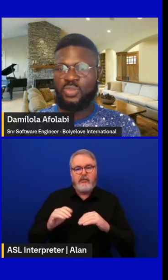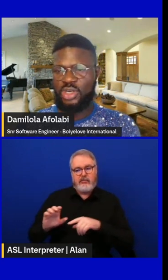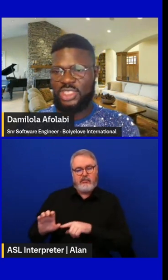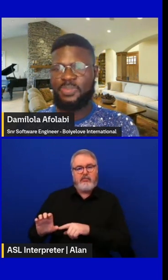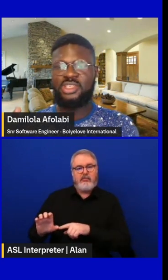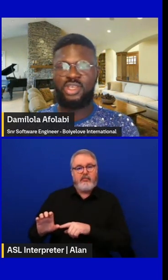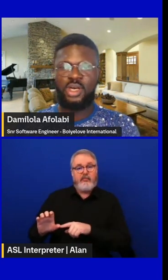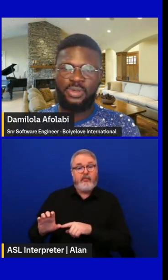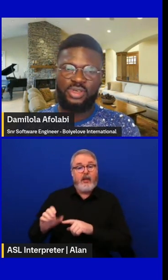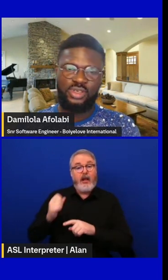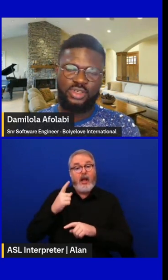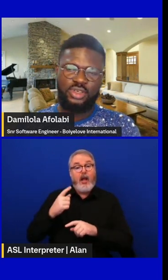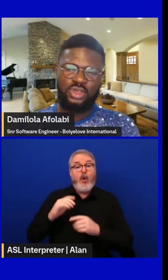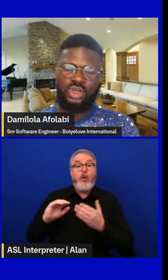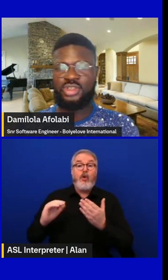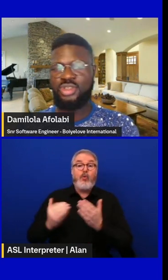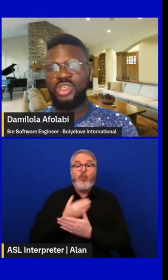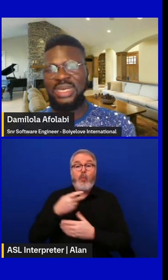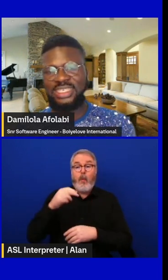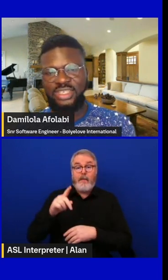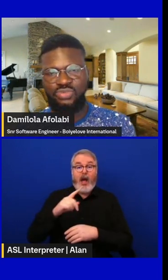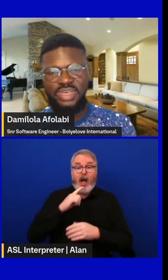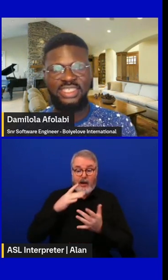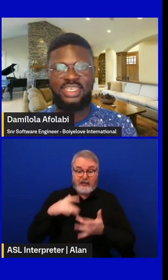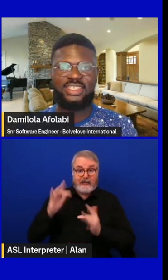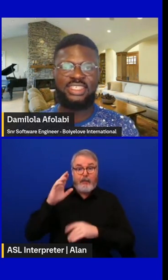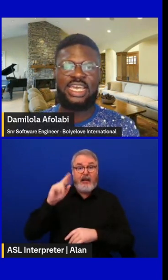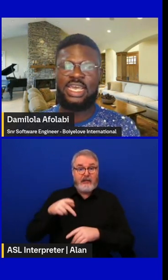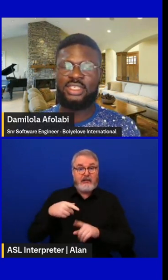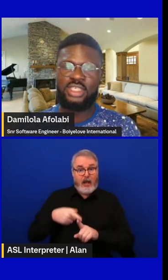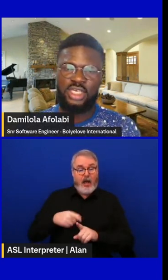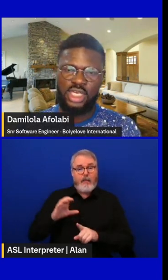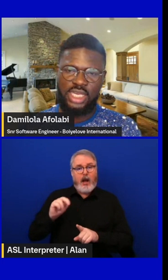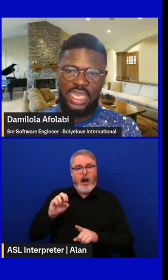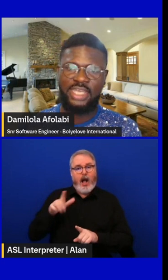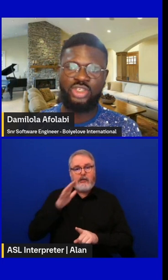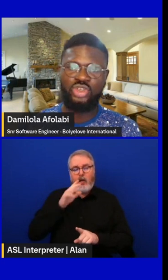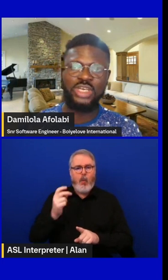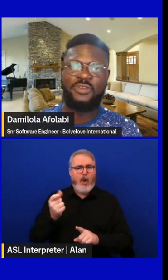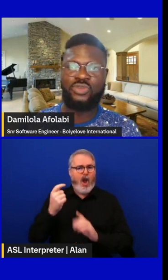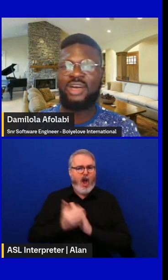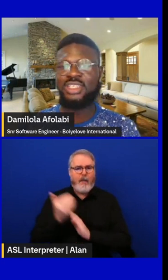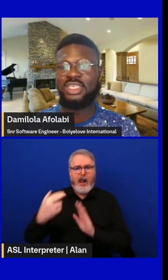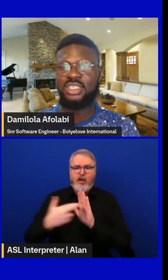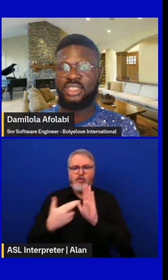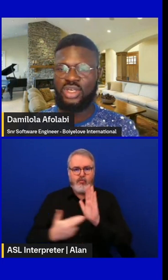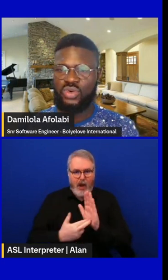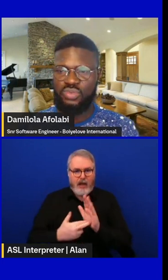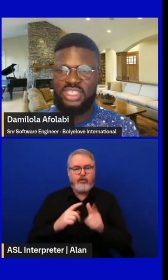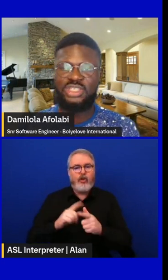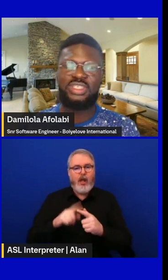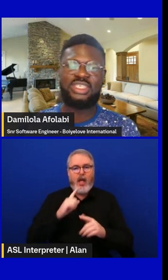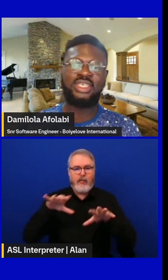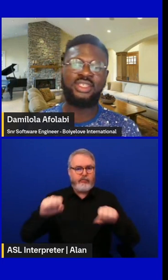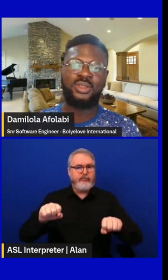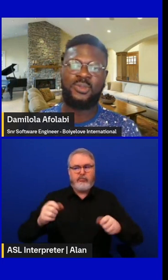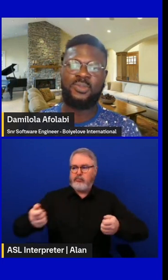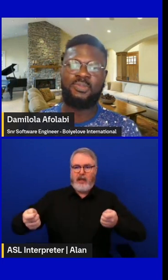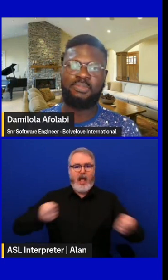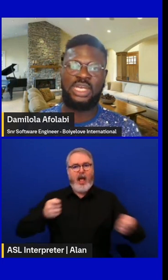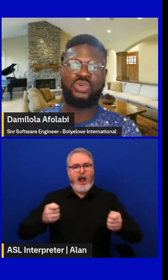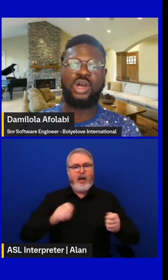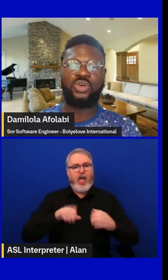When a new pod spins up, Consul automatically registers it and handles traffic routing,